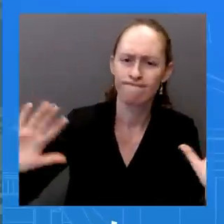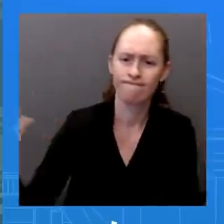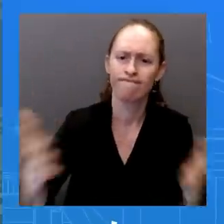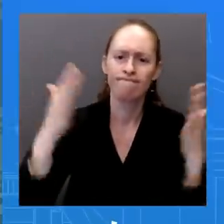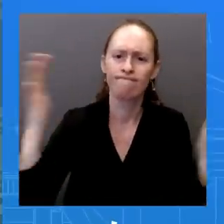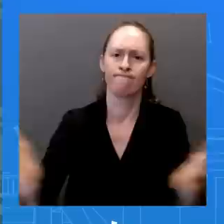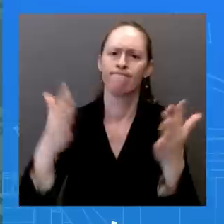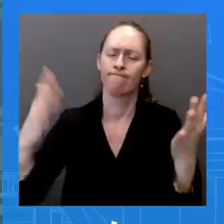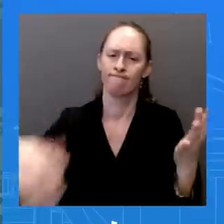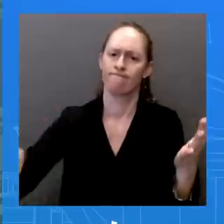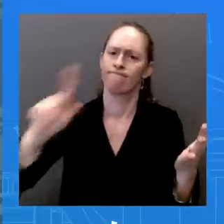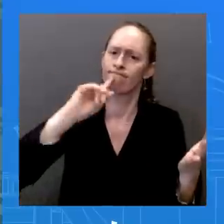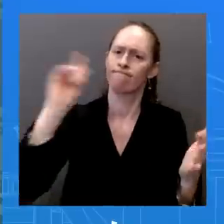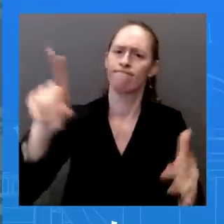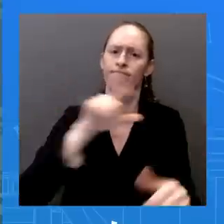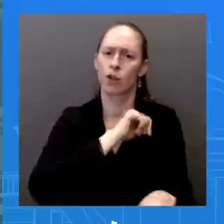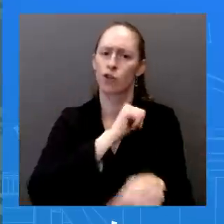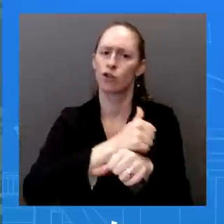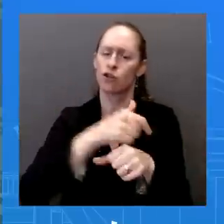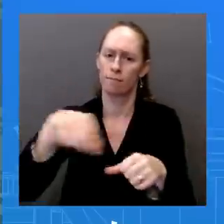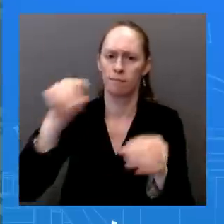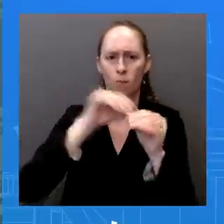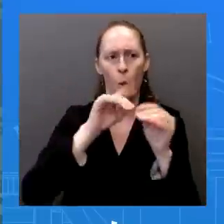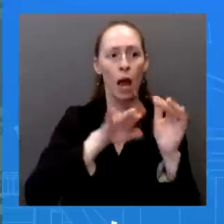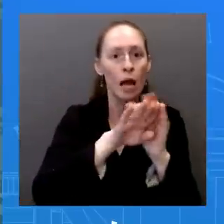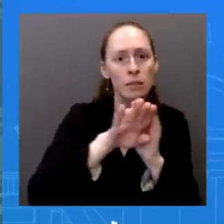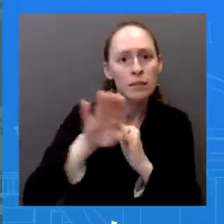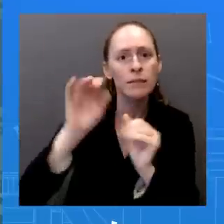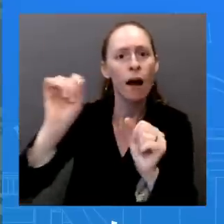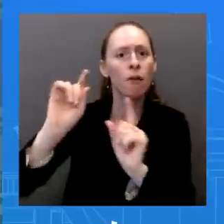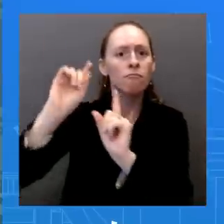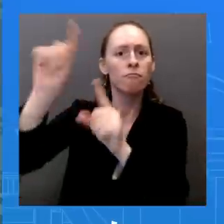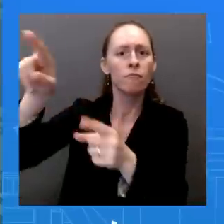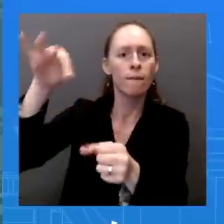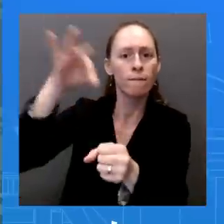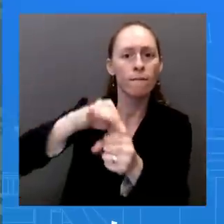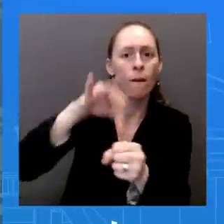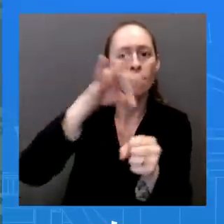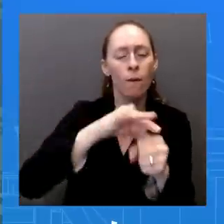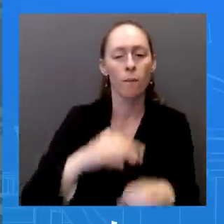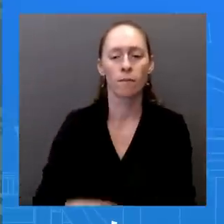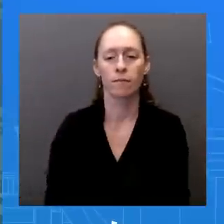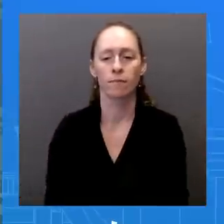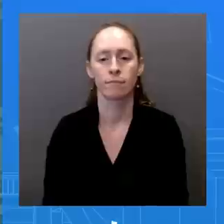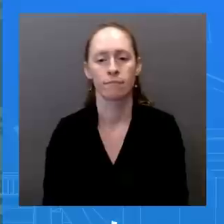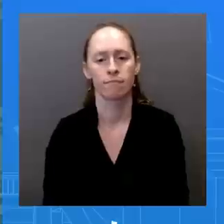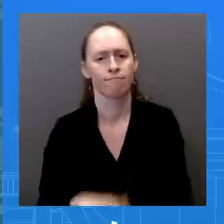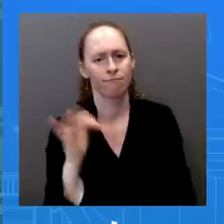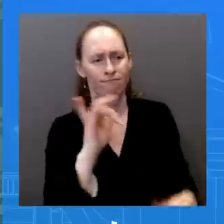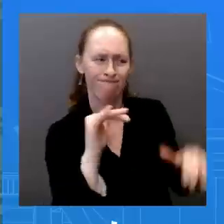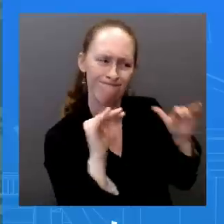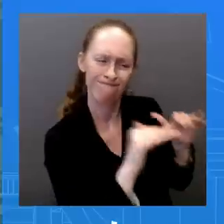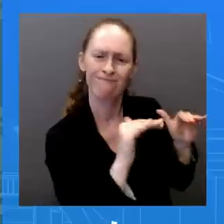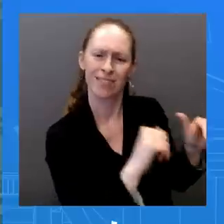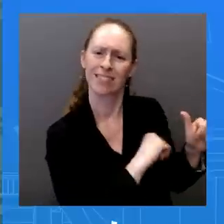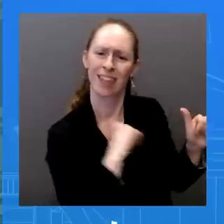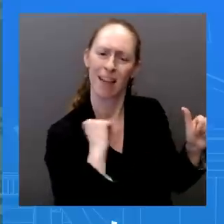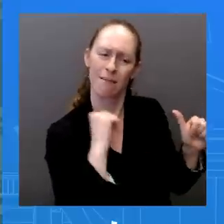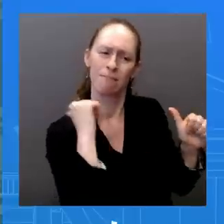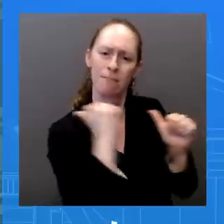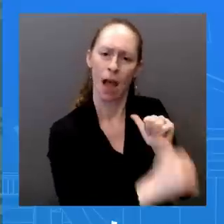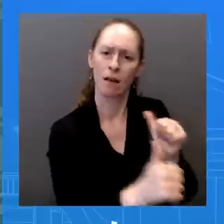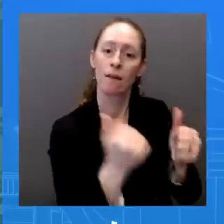Harris also continue to urge the Senate to pass the Freedom to Vote Act and the John Lewis Voting